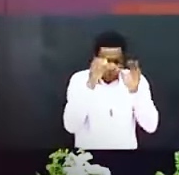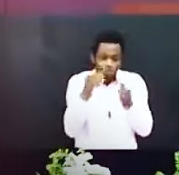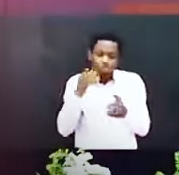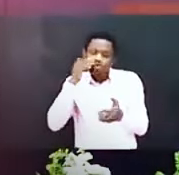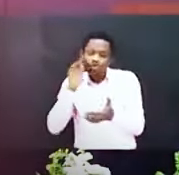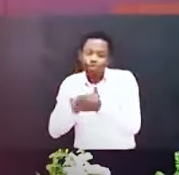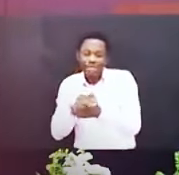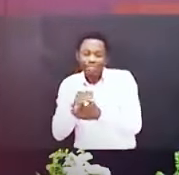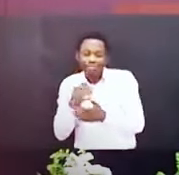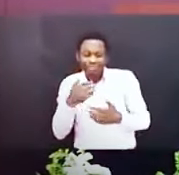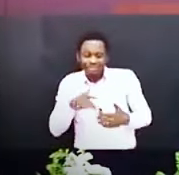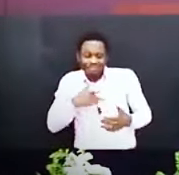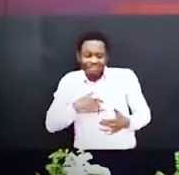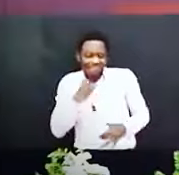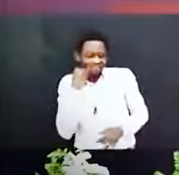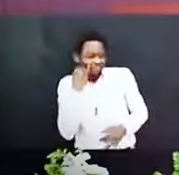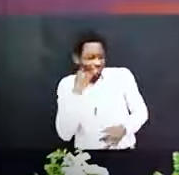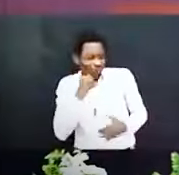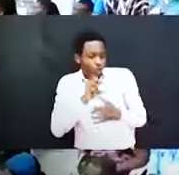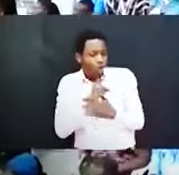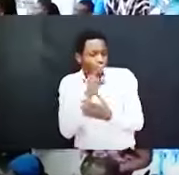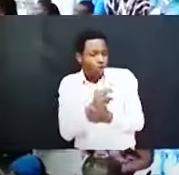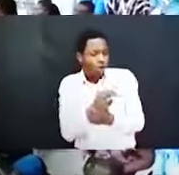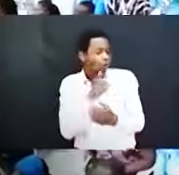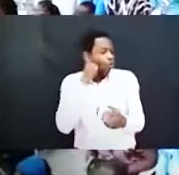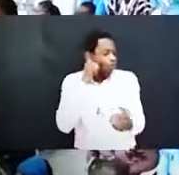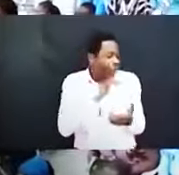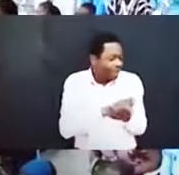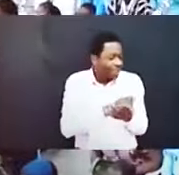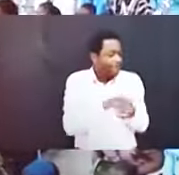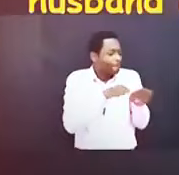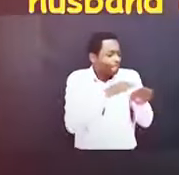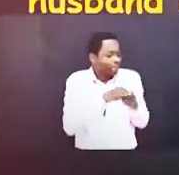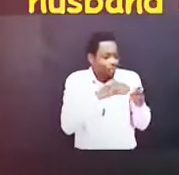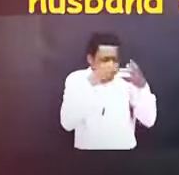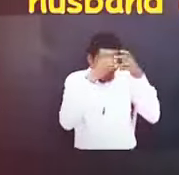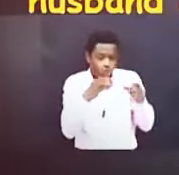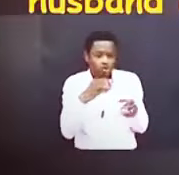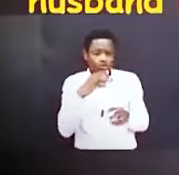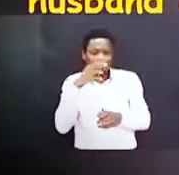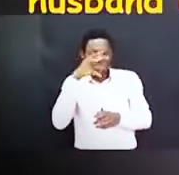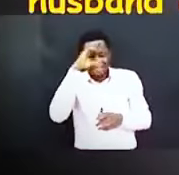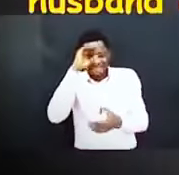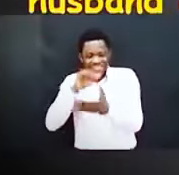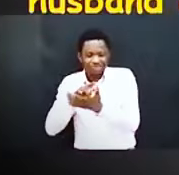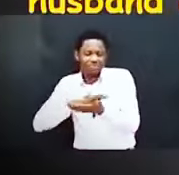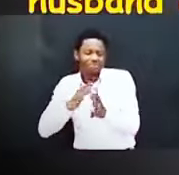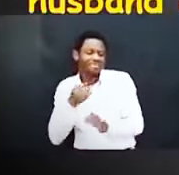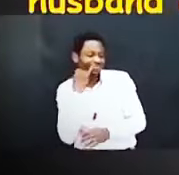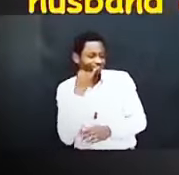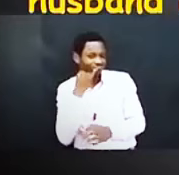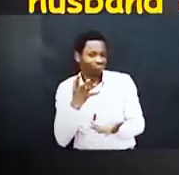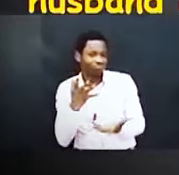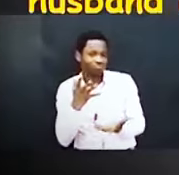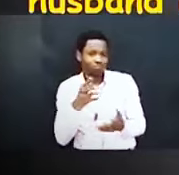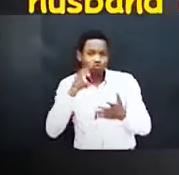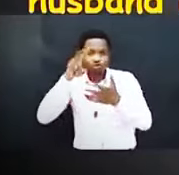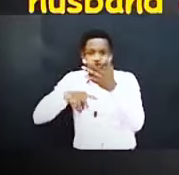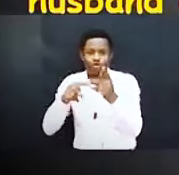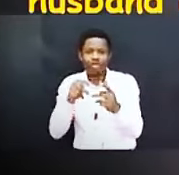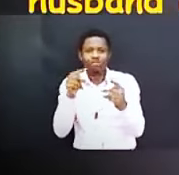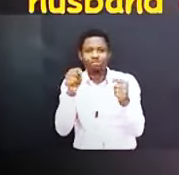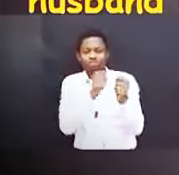which is unjust. Can you project that, please? The E. Shall we read together? Ready,